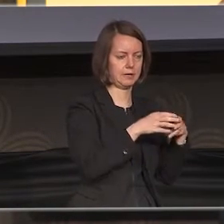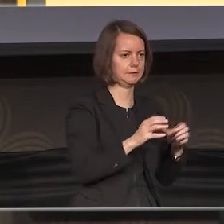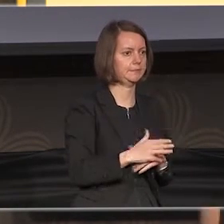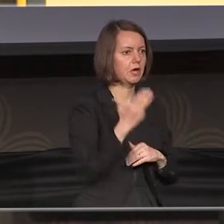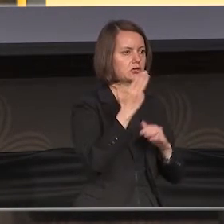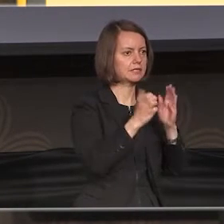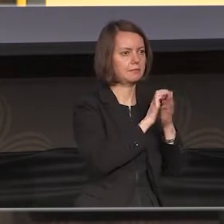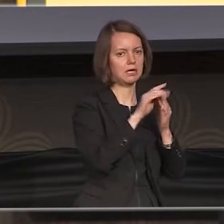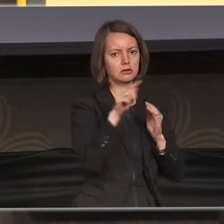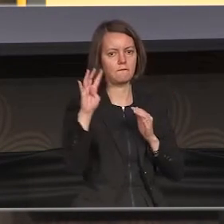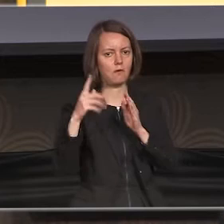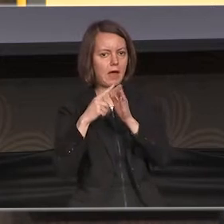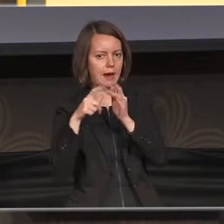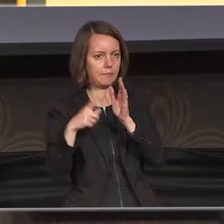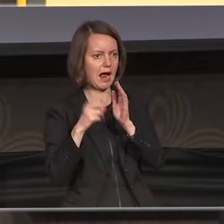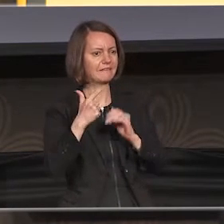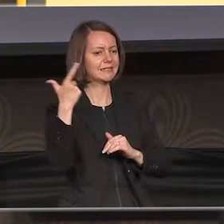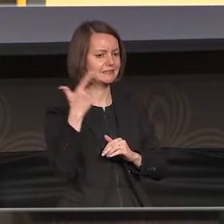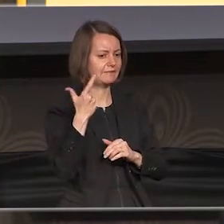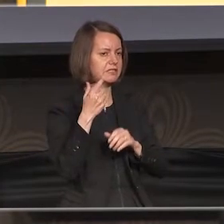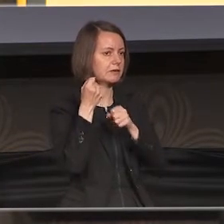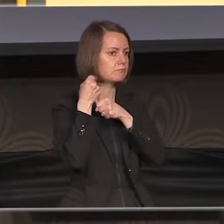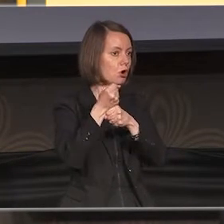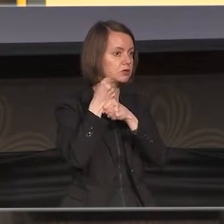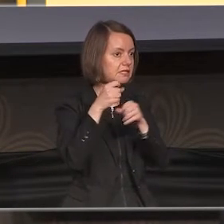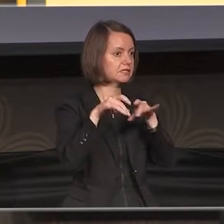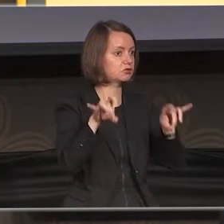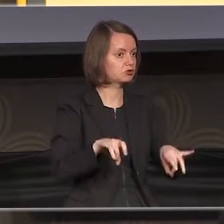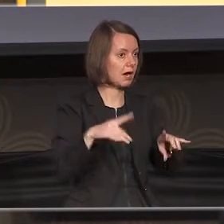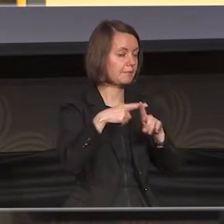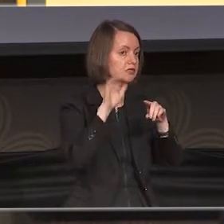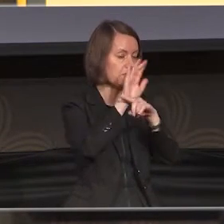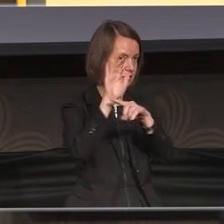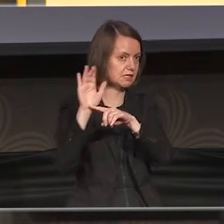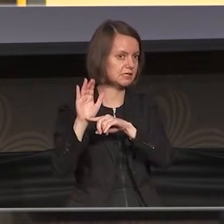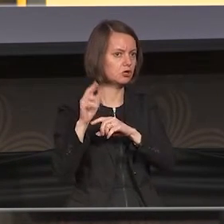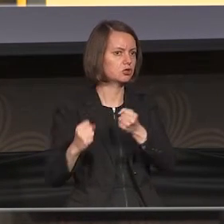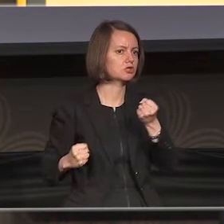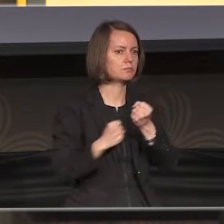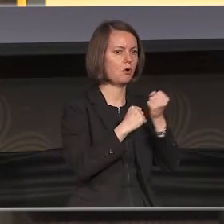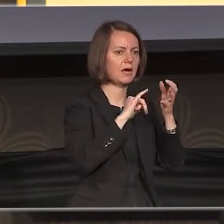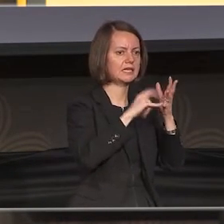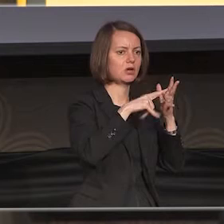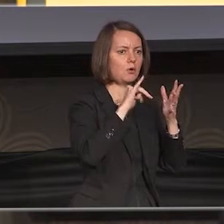April, there were 17 known local actions that occurred across Australia and globally in support of SOS Black Australia to stop the forced closure of